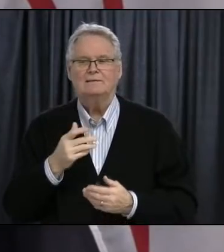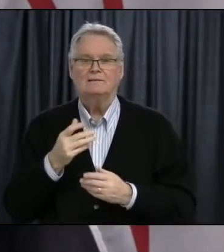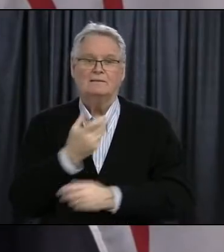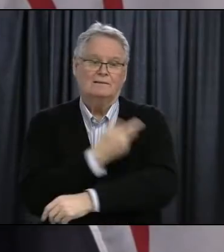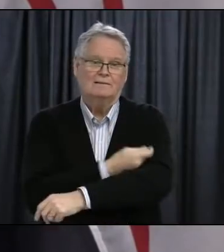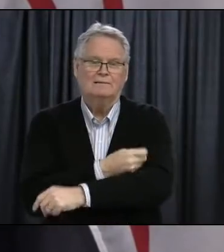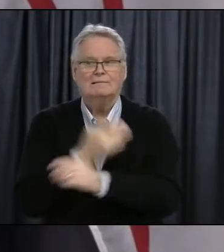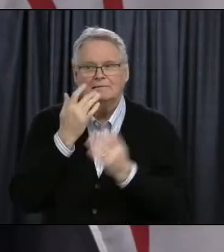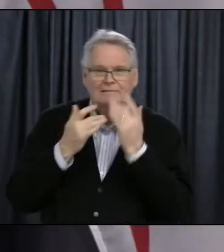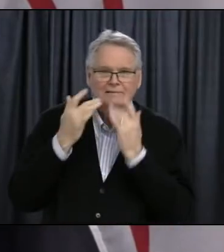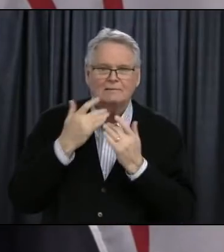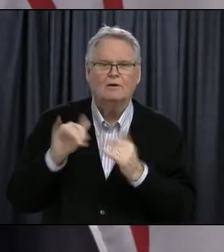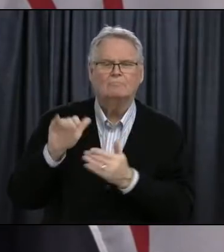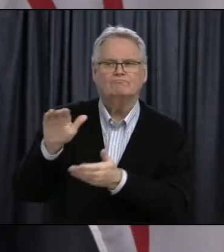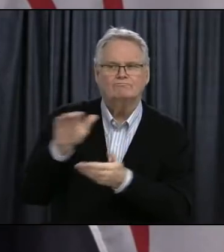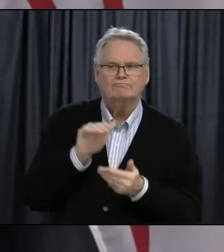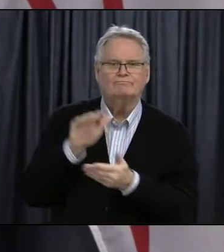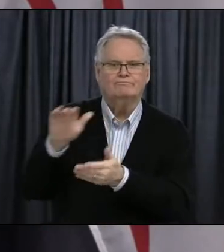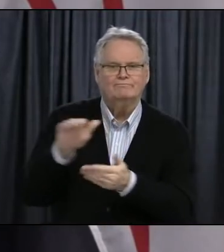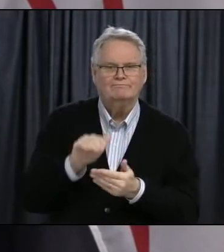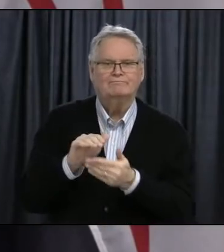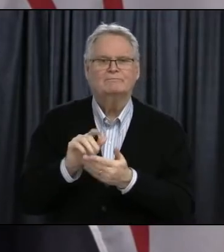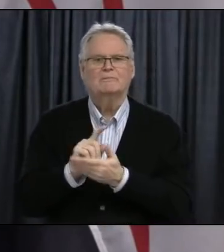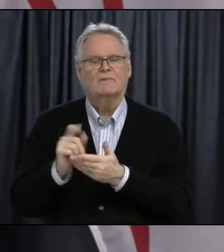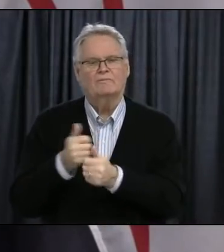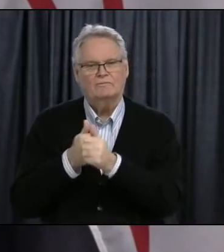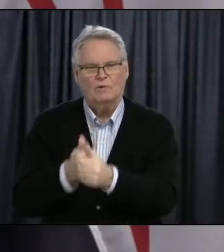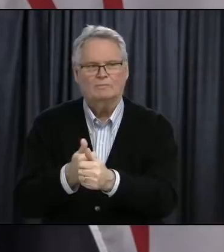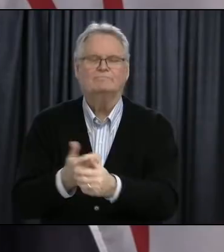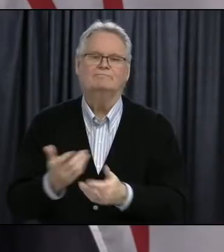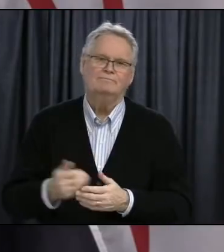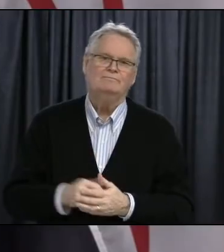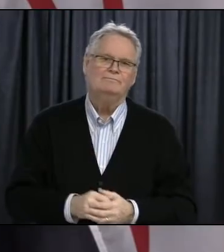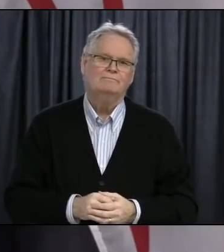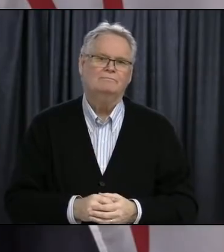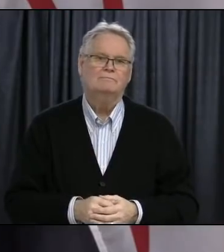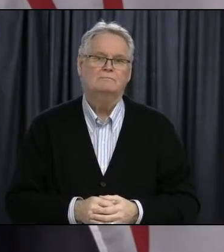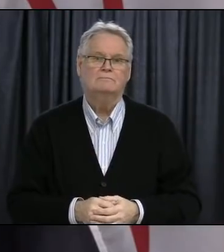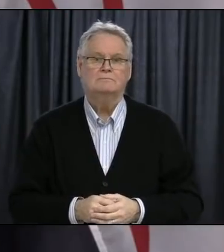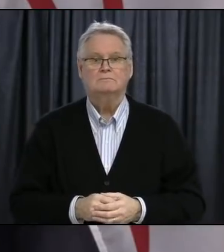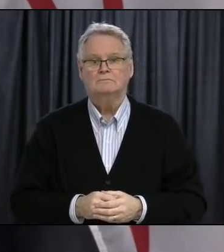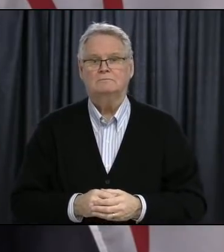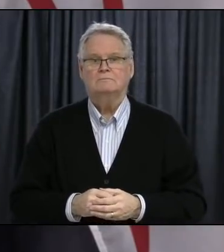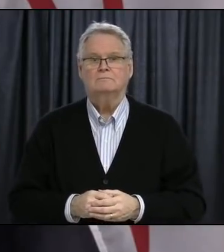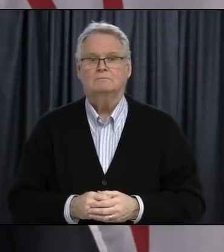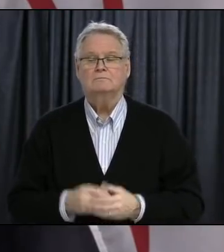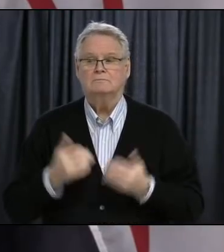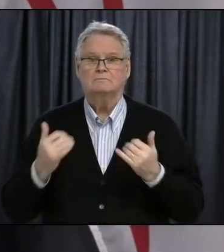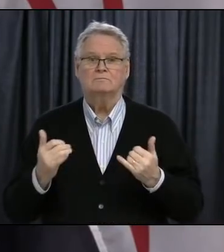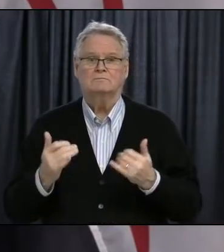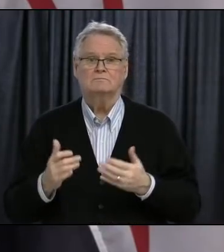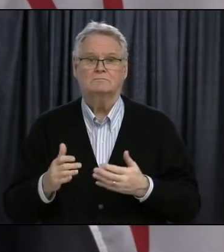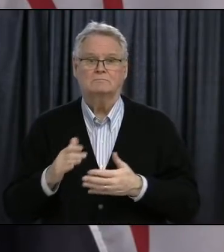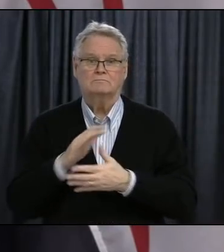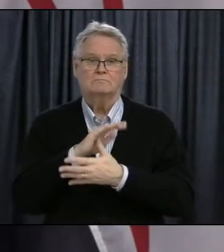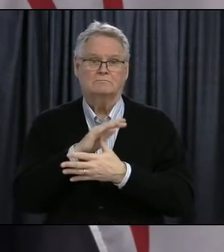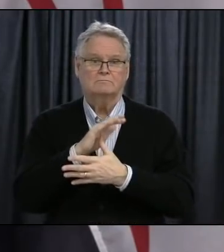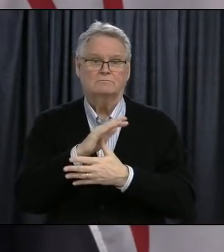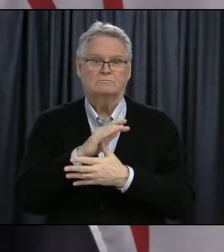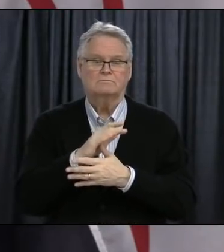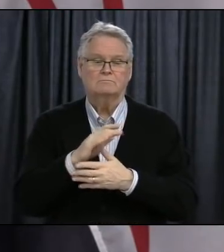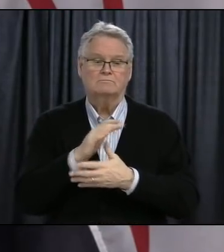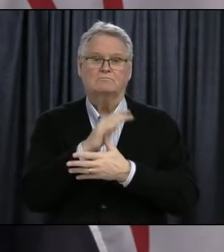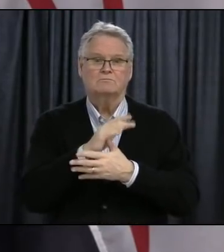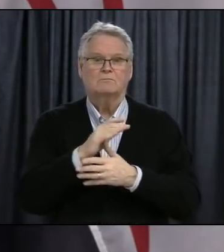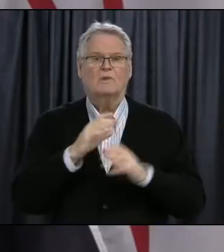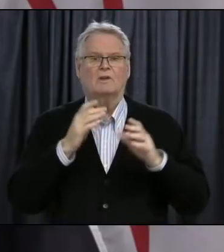COVID-19. Regional health authorities are almost through vaccination for priority groups in Phase 1, and to help plan and